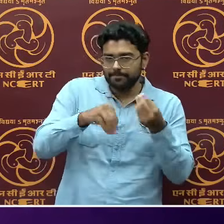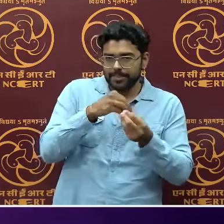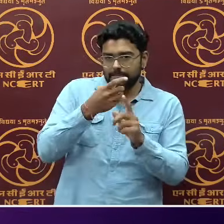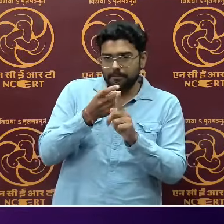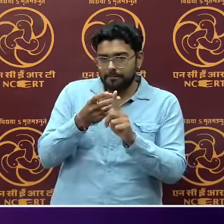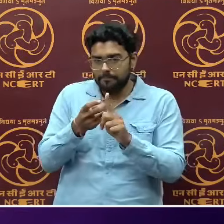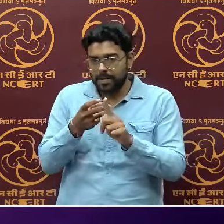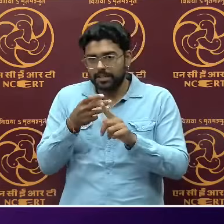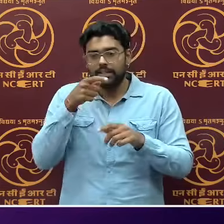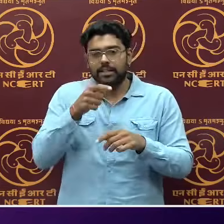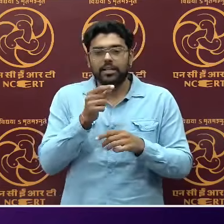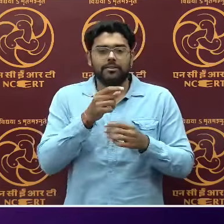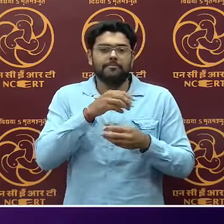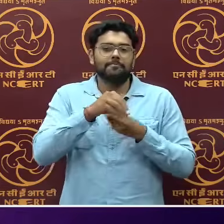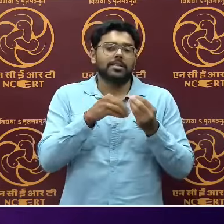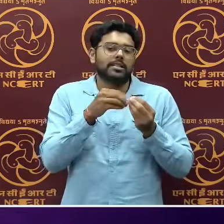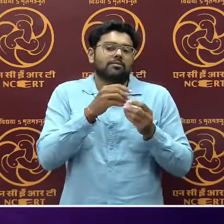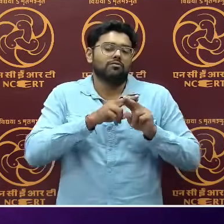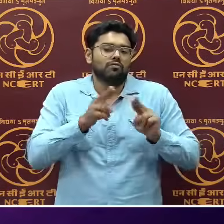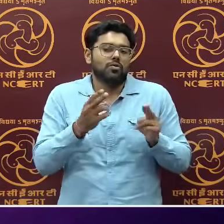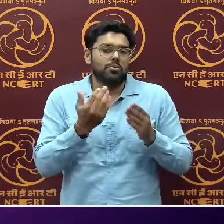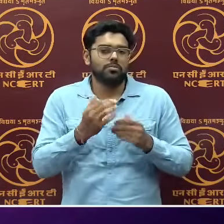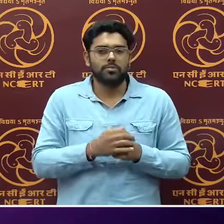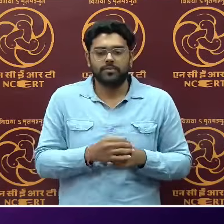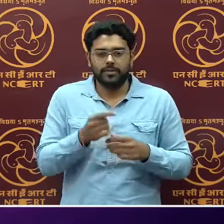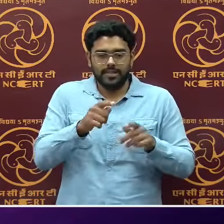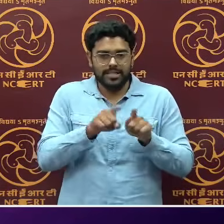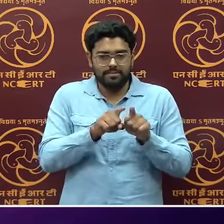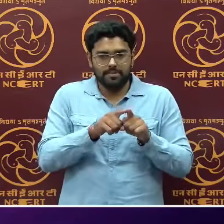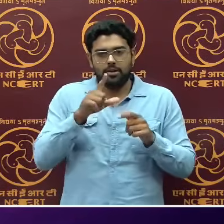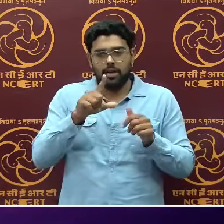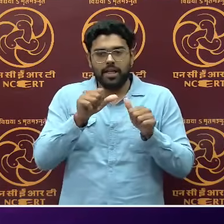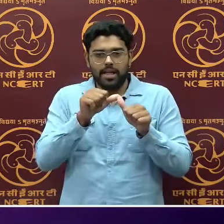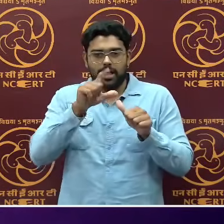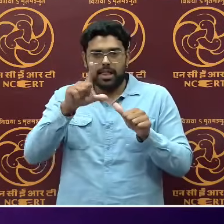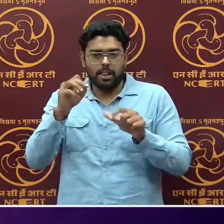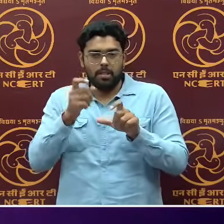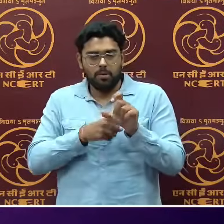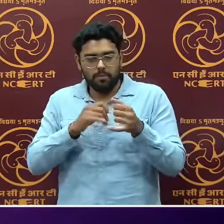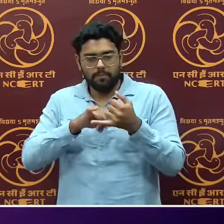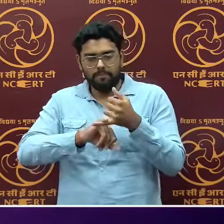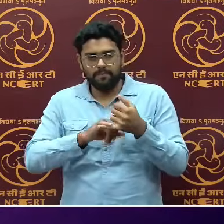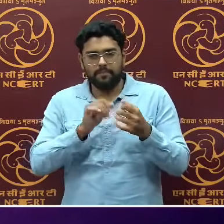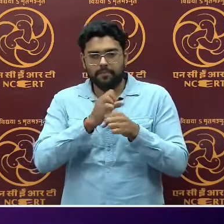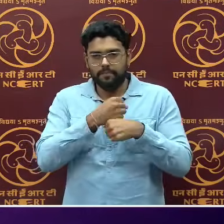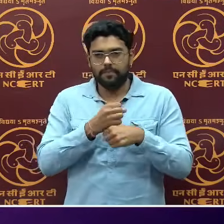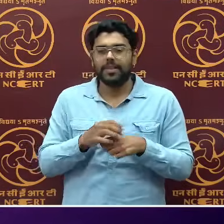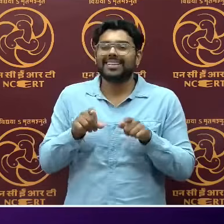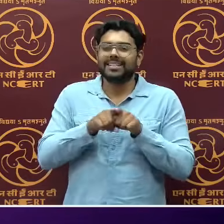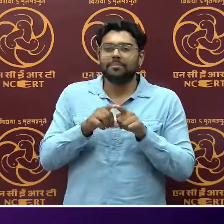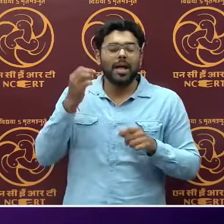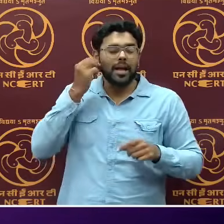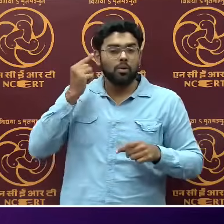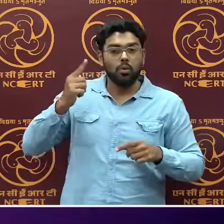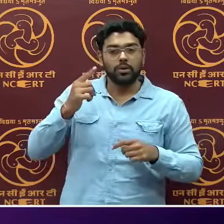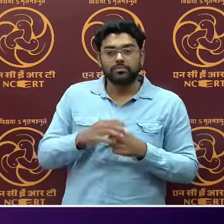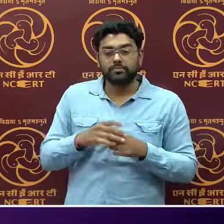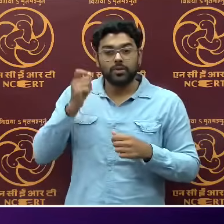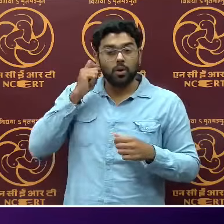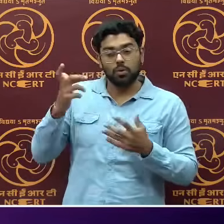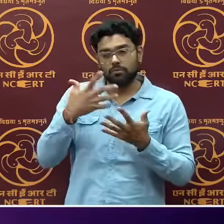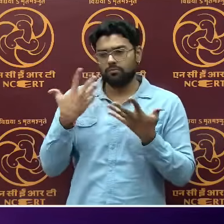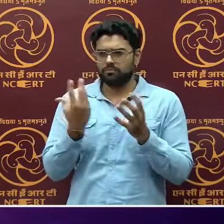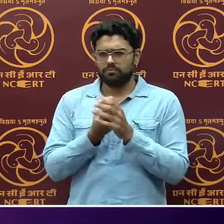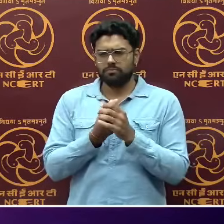metals in uniform ratio and we make alloys. Same we can take example of gold. Gold is also